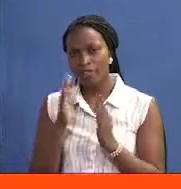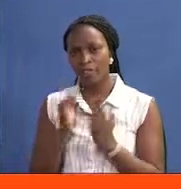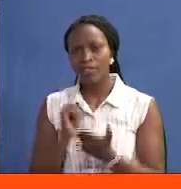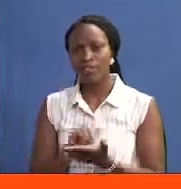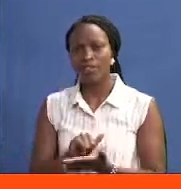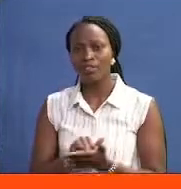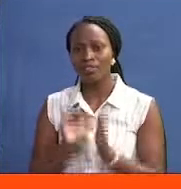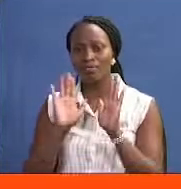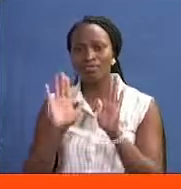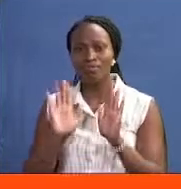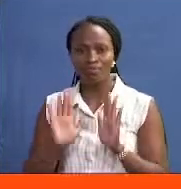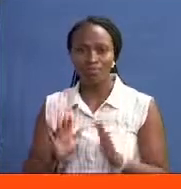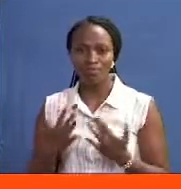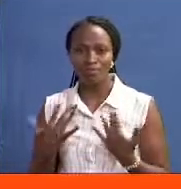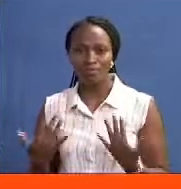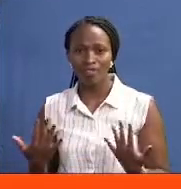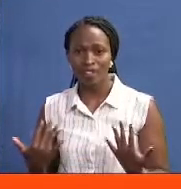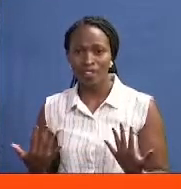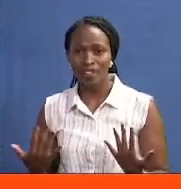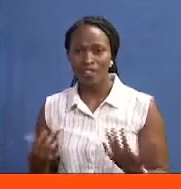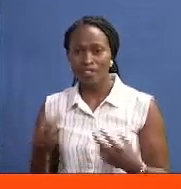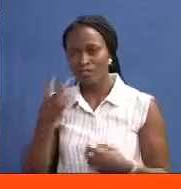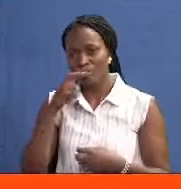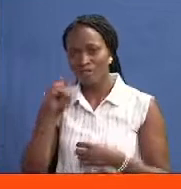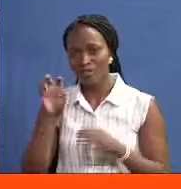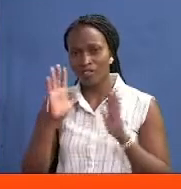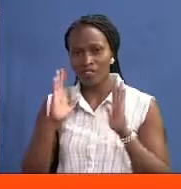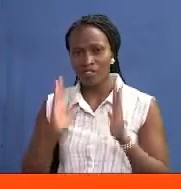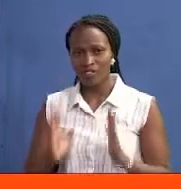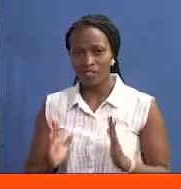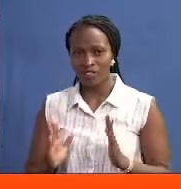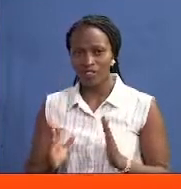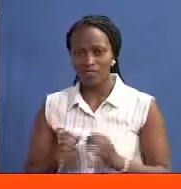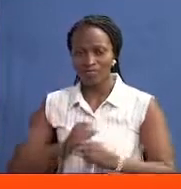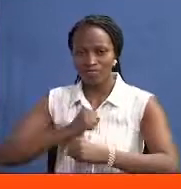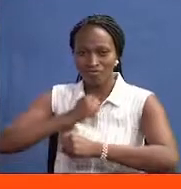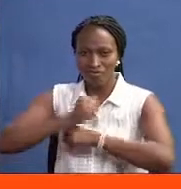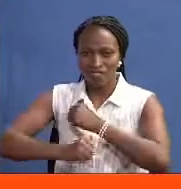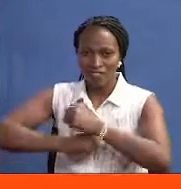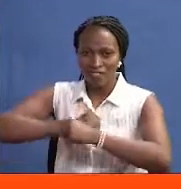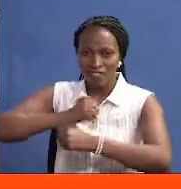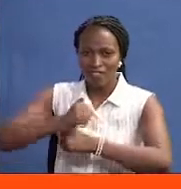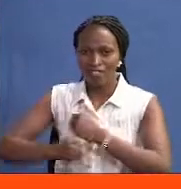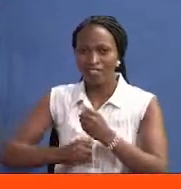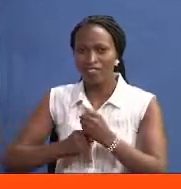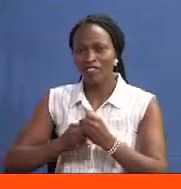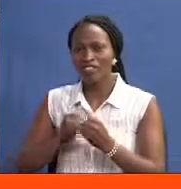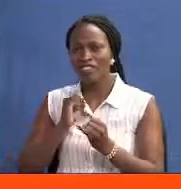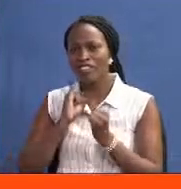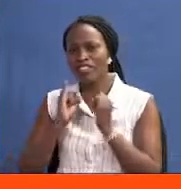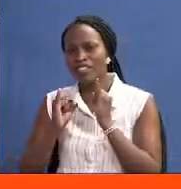important thing mm-hmm. for the audience to actively participate in news and